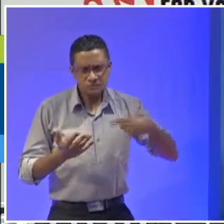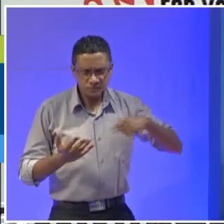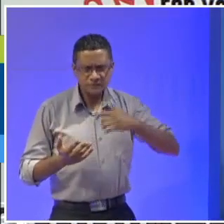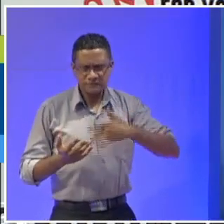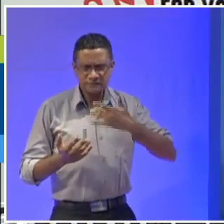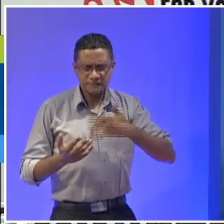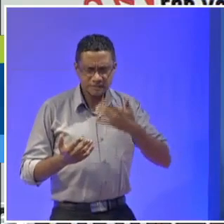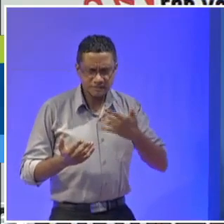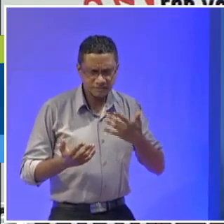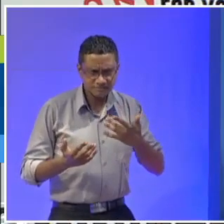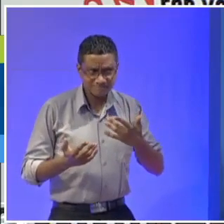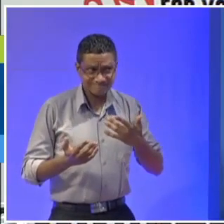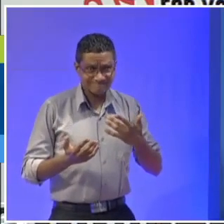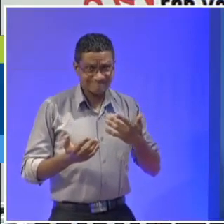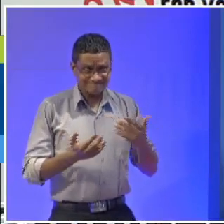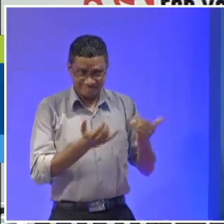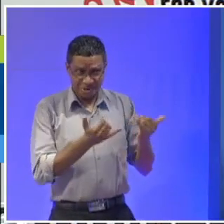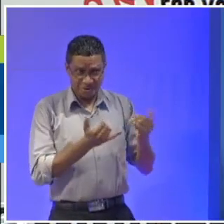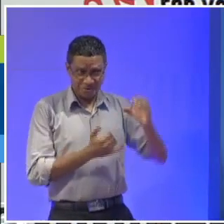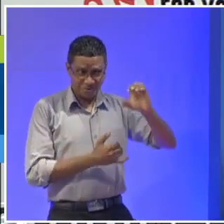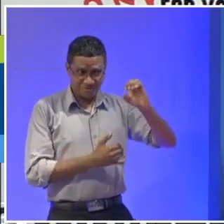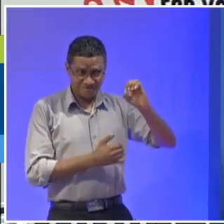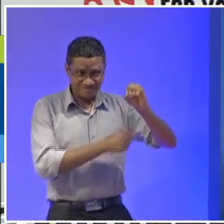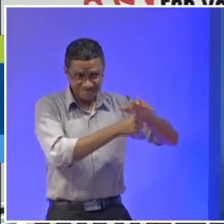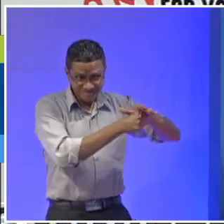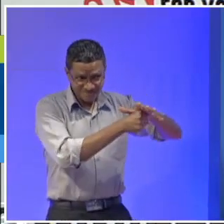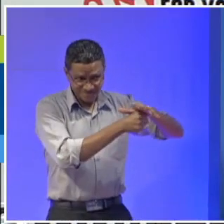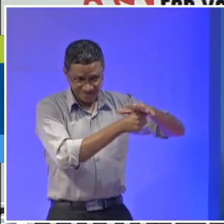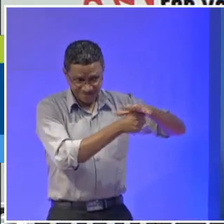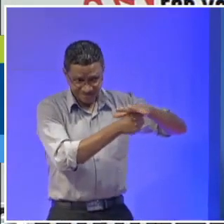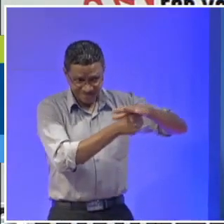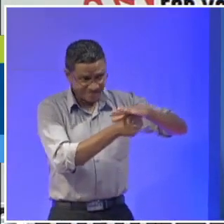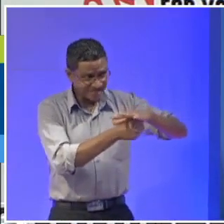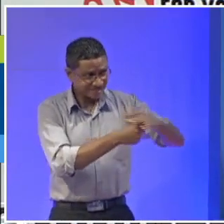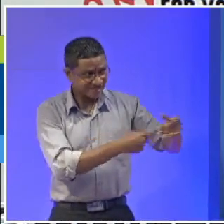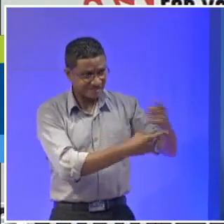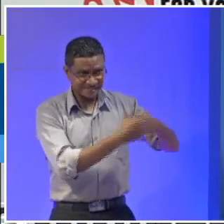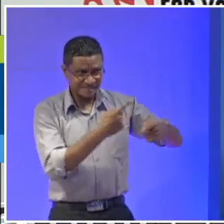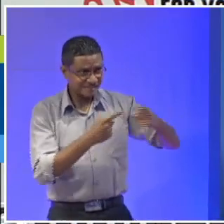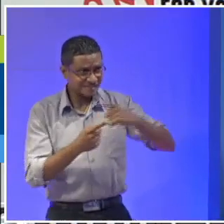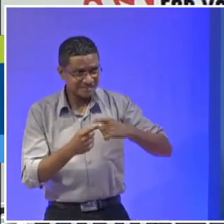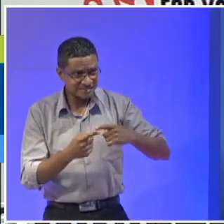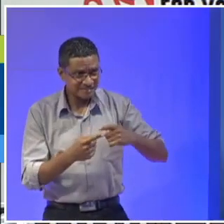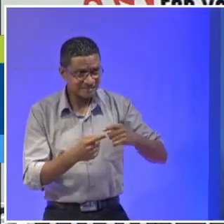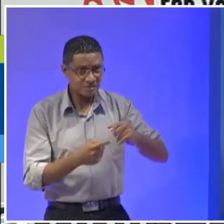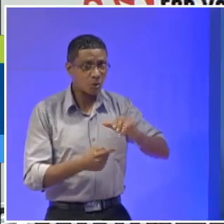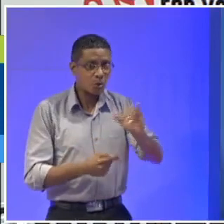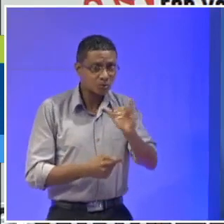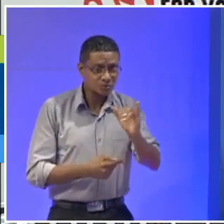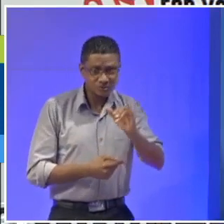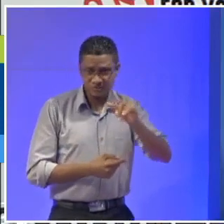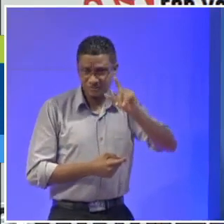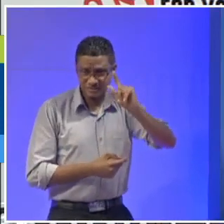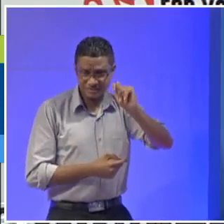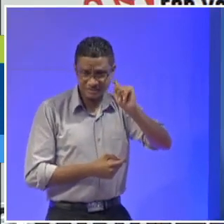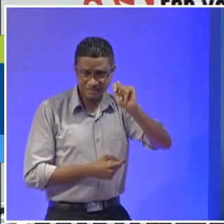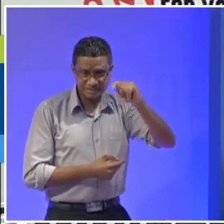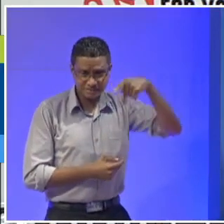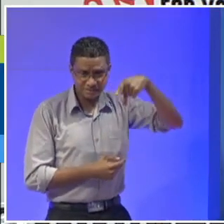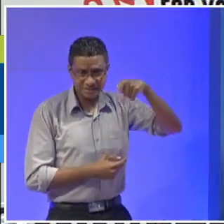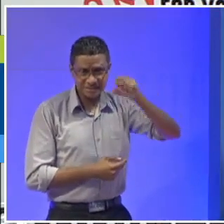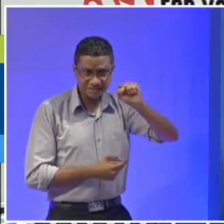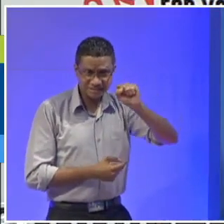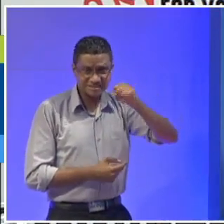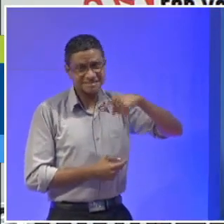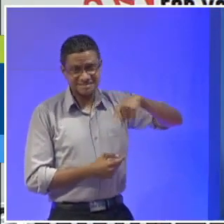given the Omicron variant, given the burden of the TTPS to